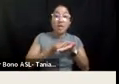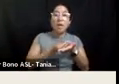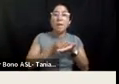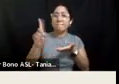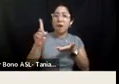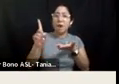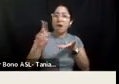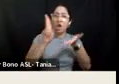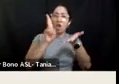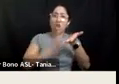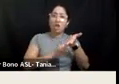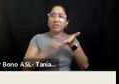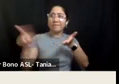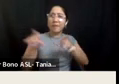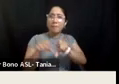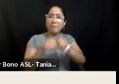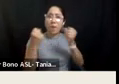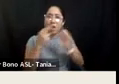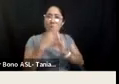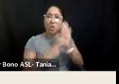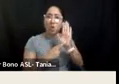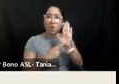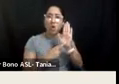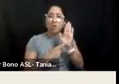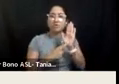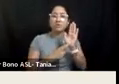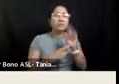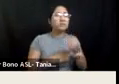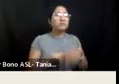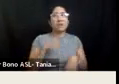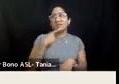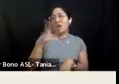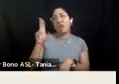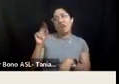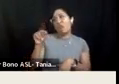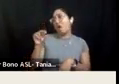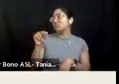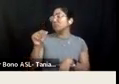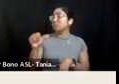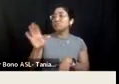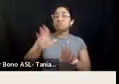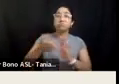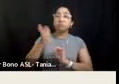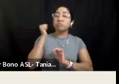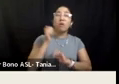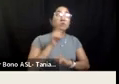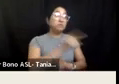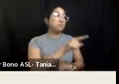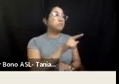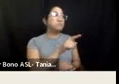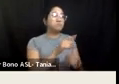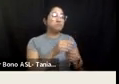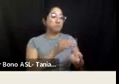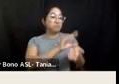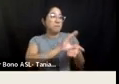not. I gave them the money back. I was like, I'm not doing that. And they're like, you'll be lucky if you'll find somebody else to do this play. I tripled the money